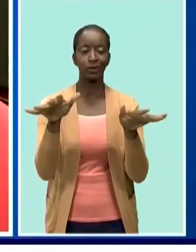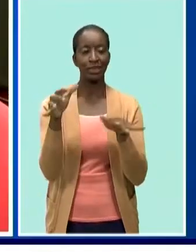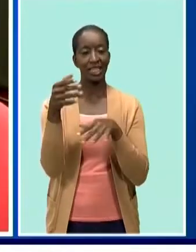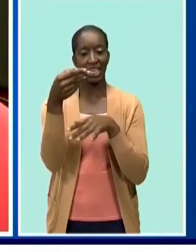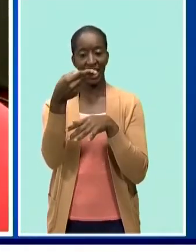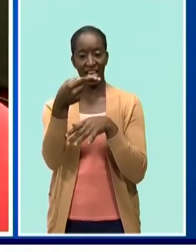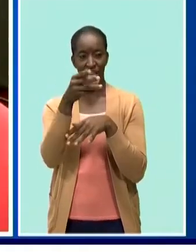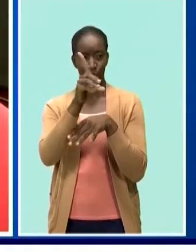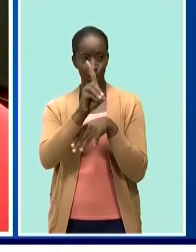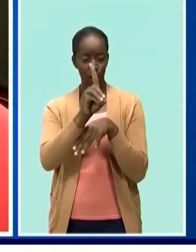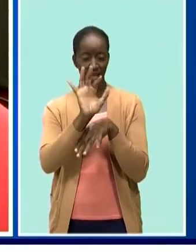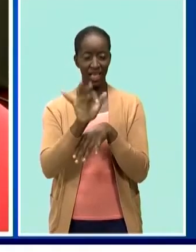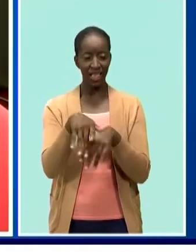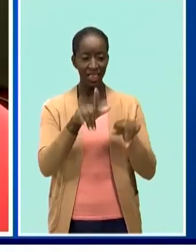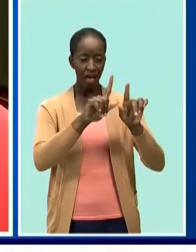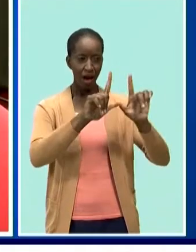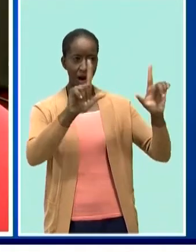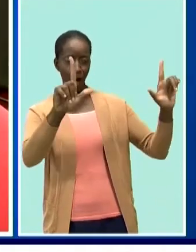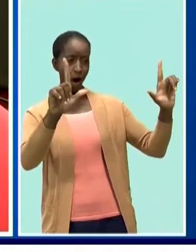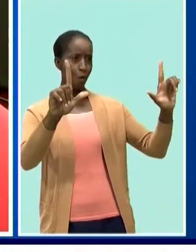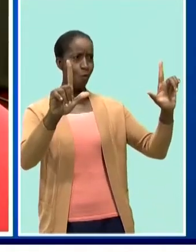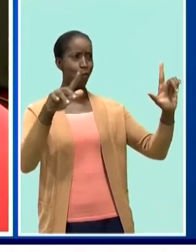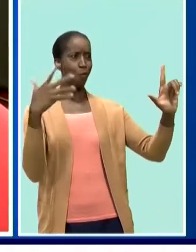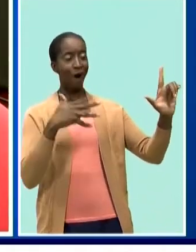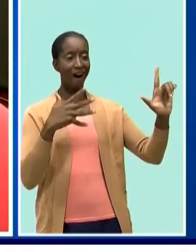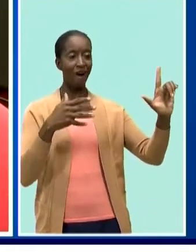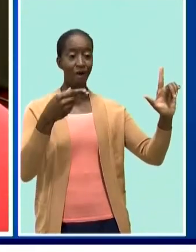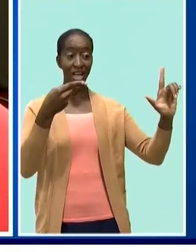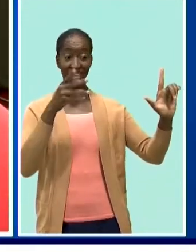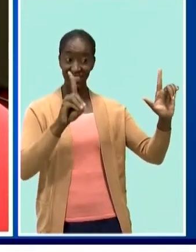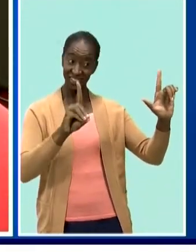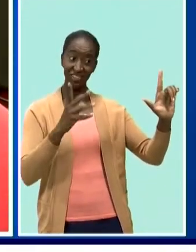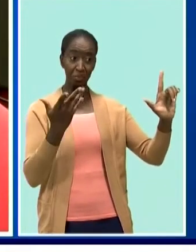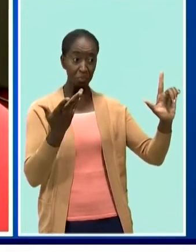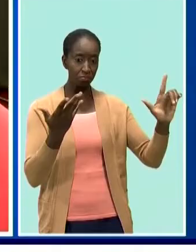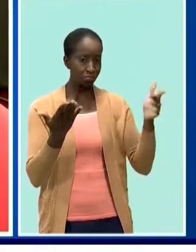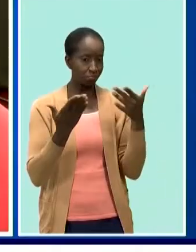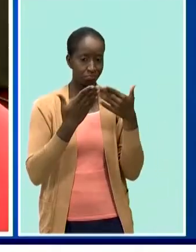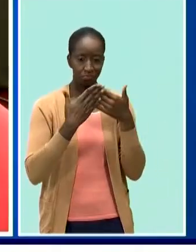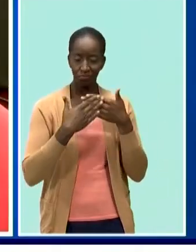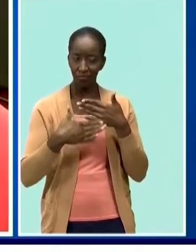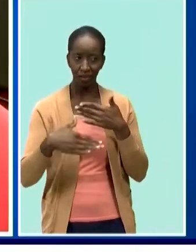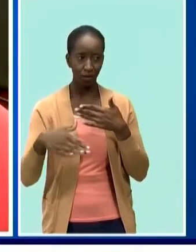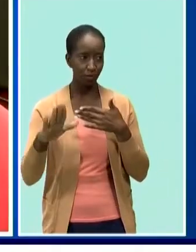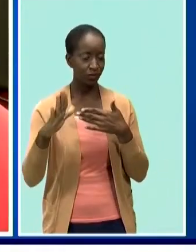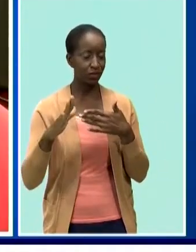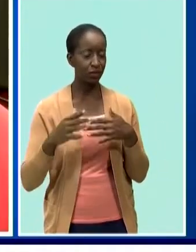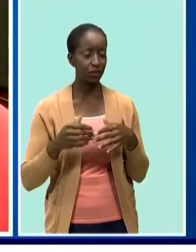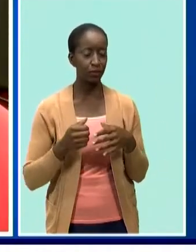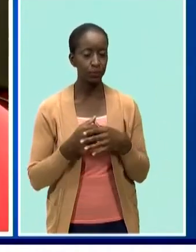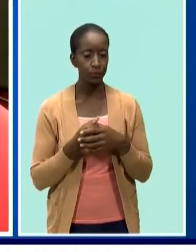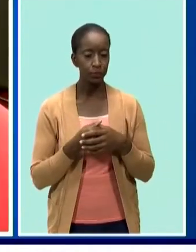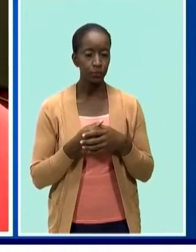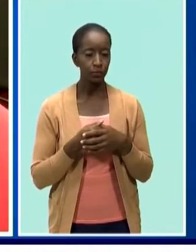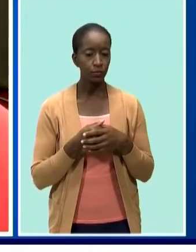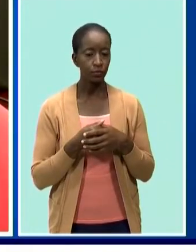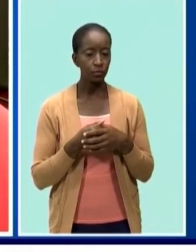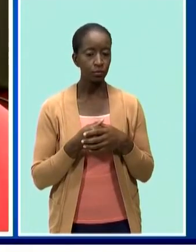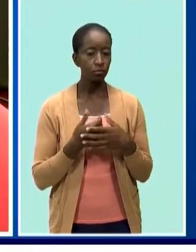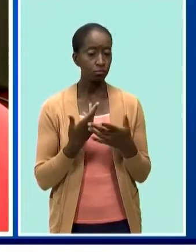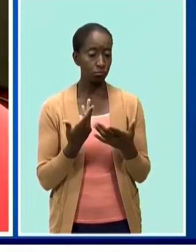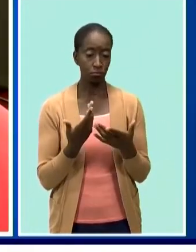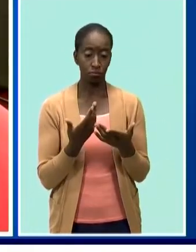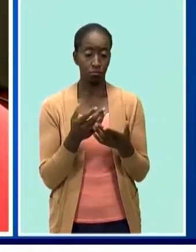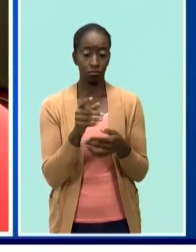Right? We made that transition in that year. And since then, the service that is available for the